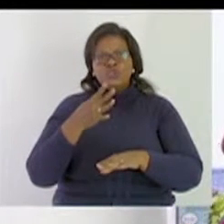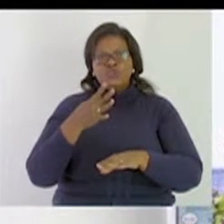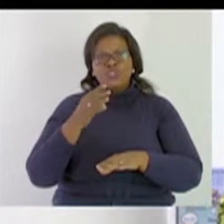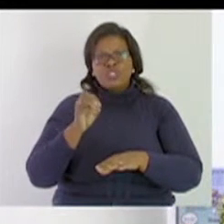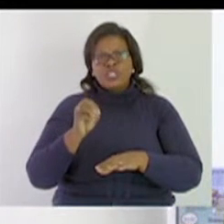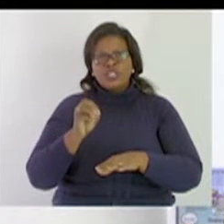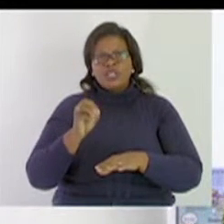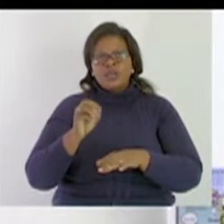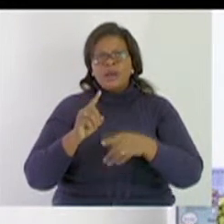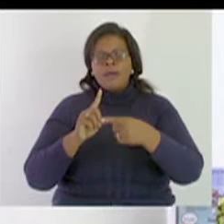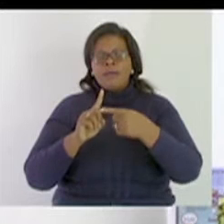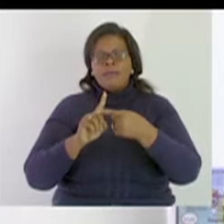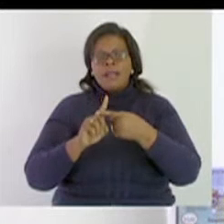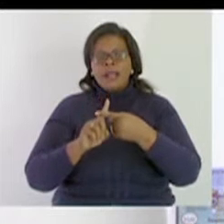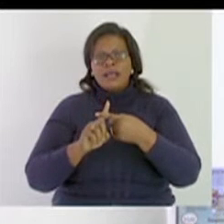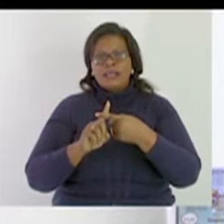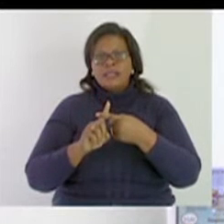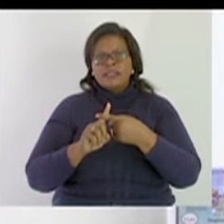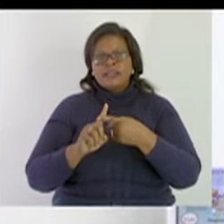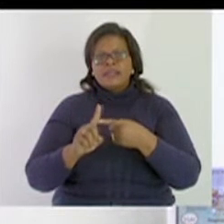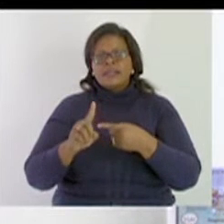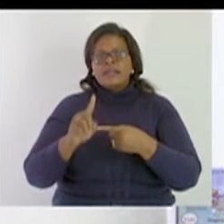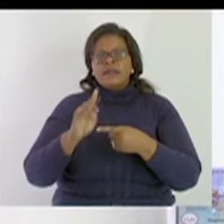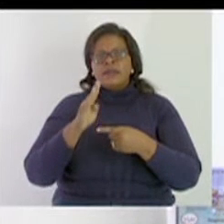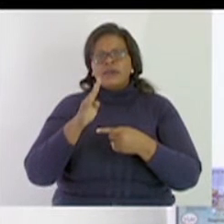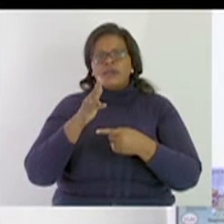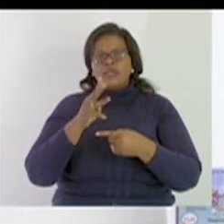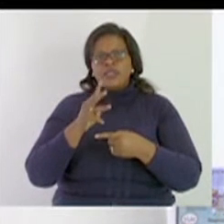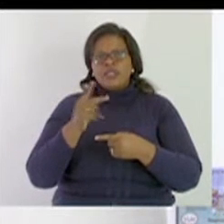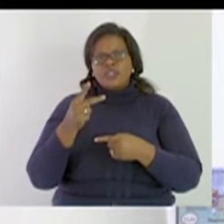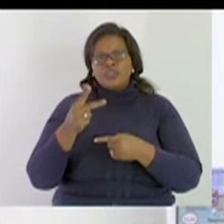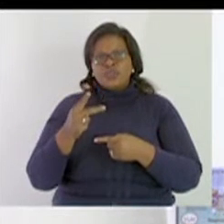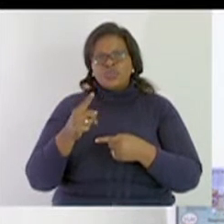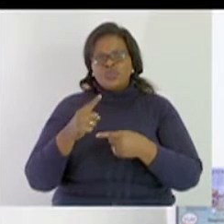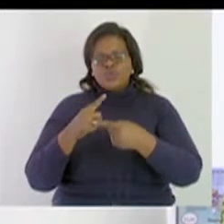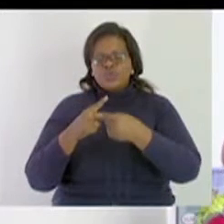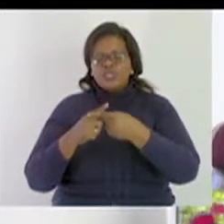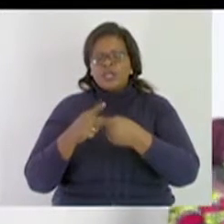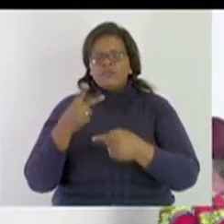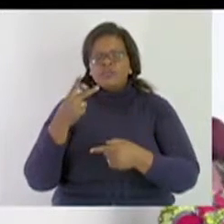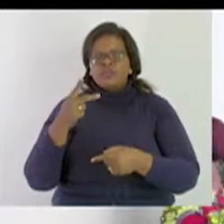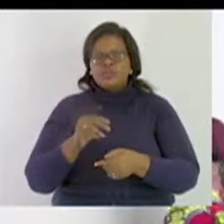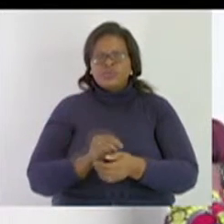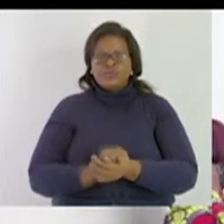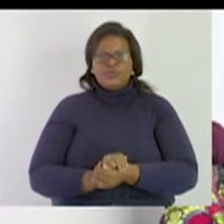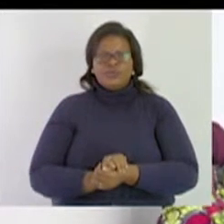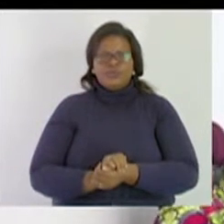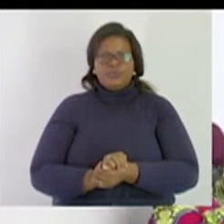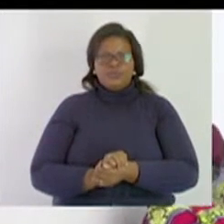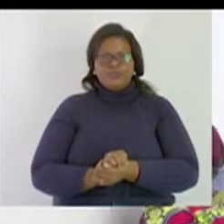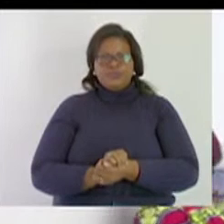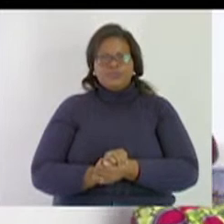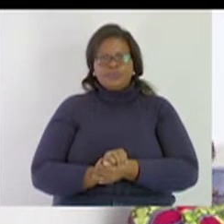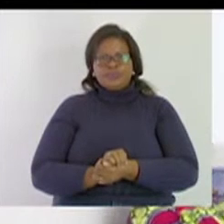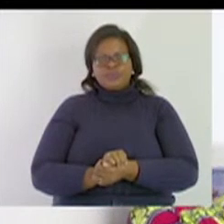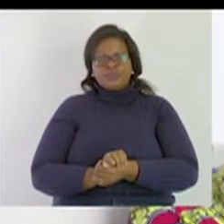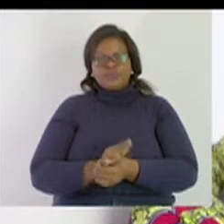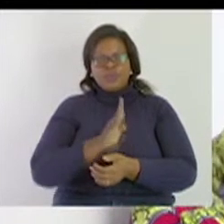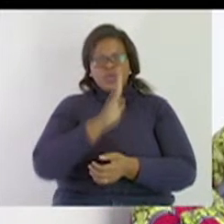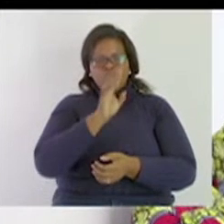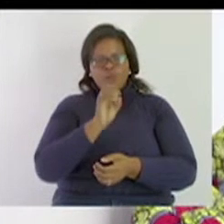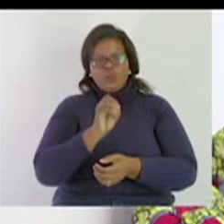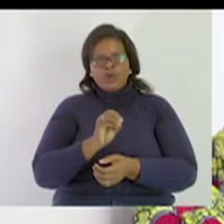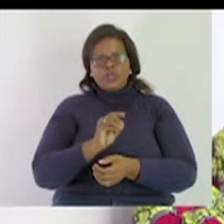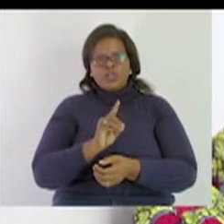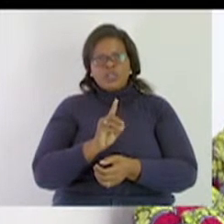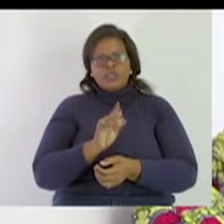240 plus 32 times 2. According to BODMAS,